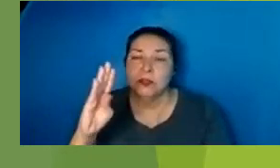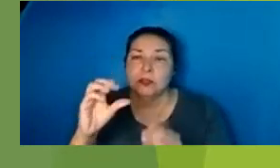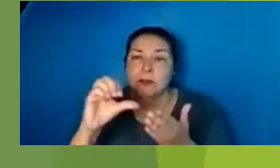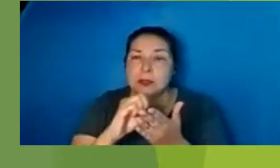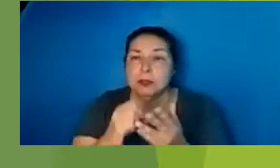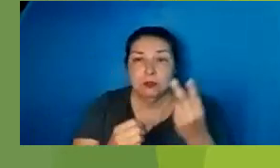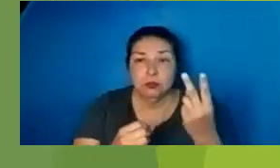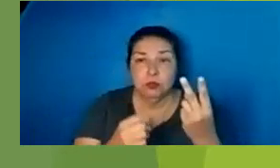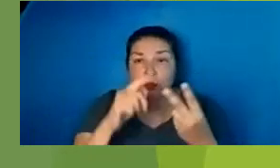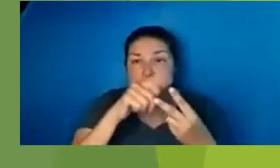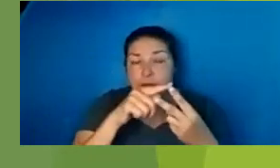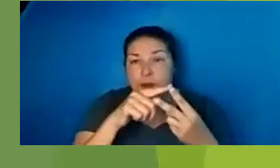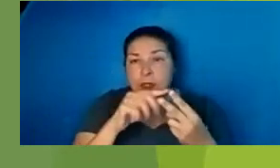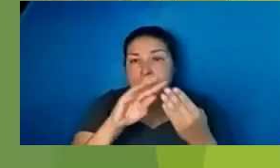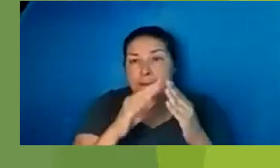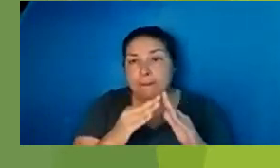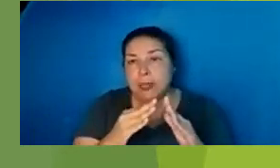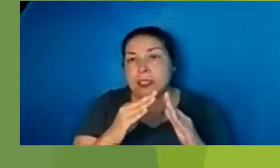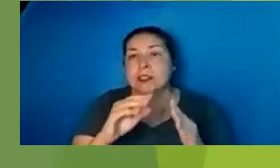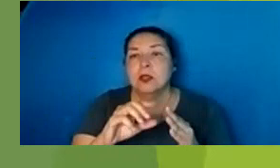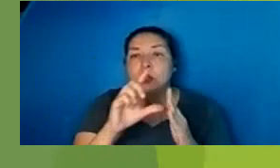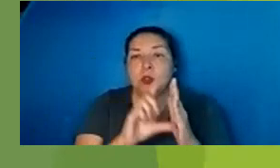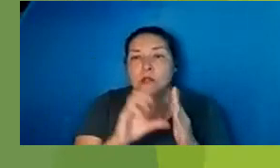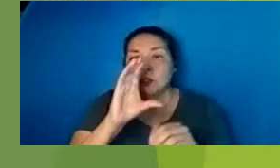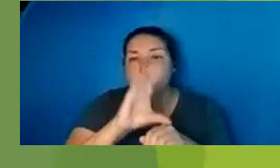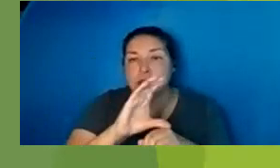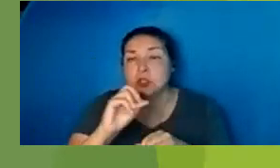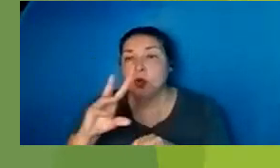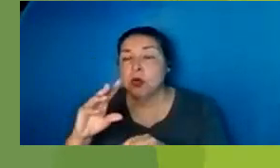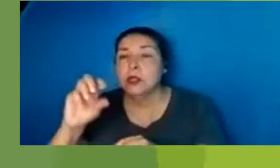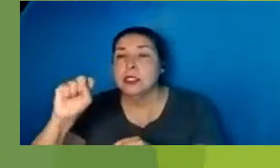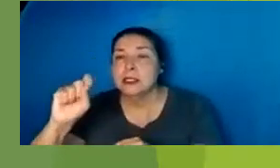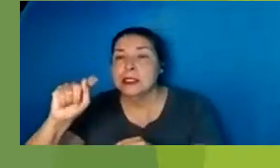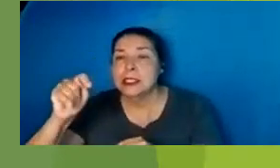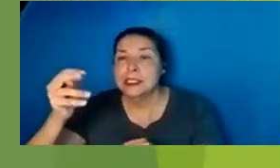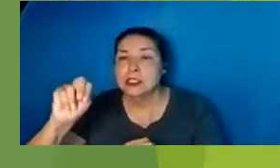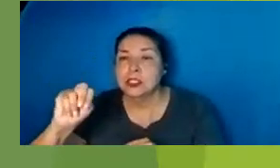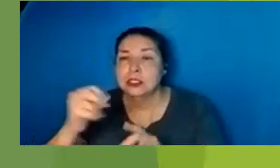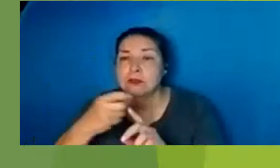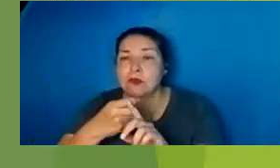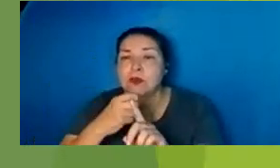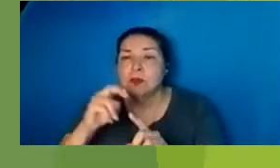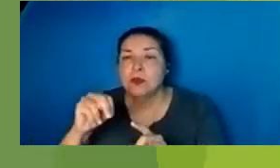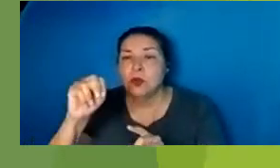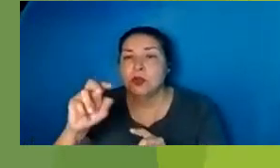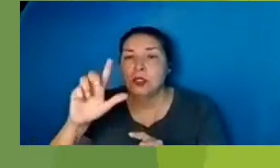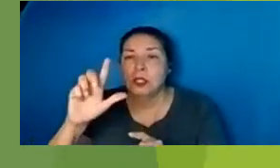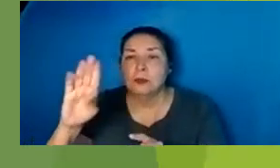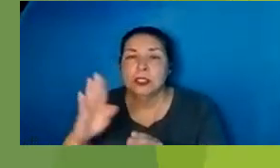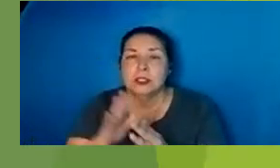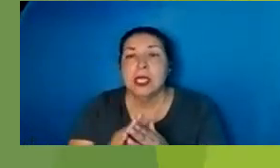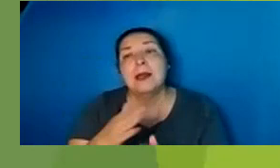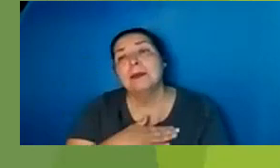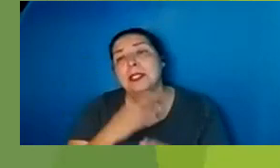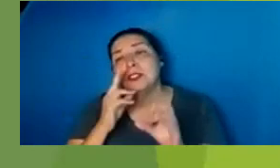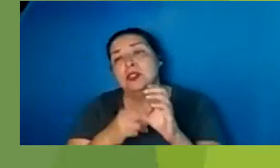of Pico Rivera or St. John's Lutheran Church in North Long Beach. And I ask that you join in the responsive readings during the